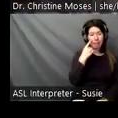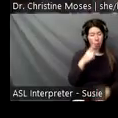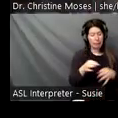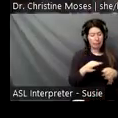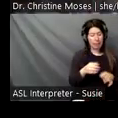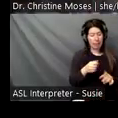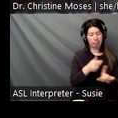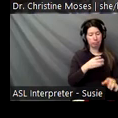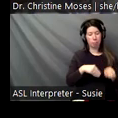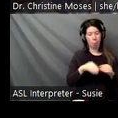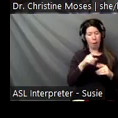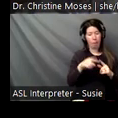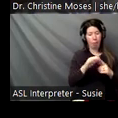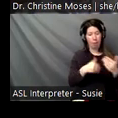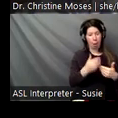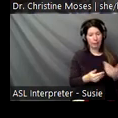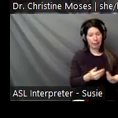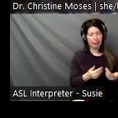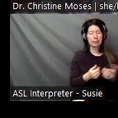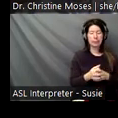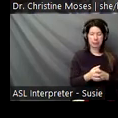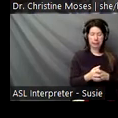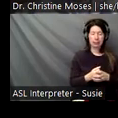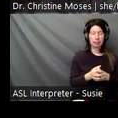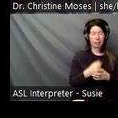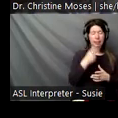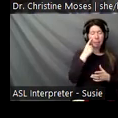that process is, because